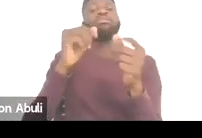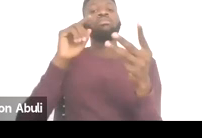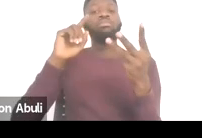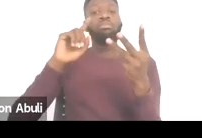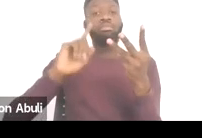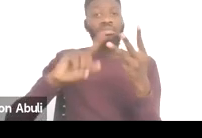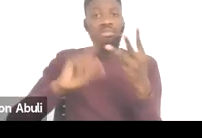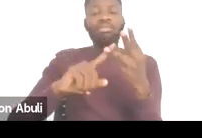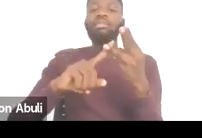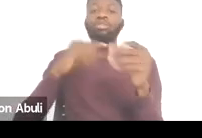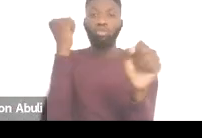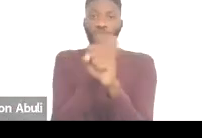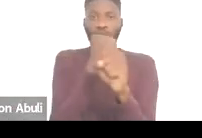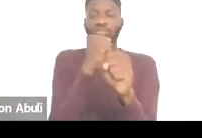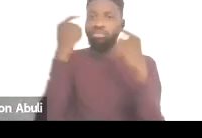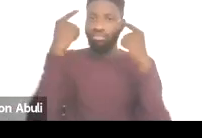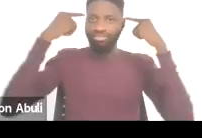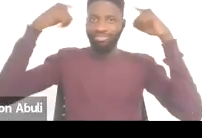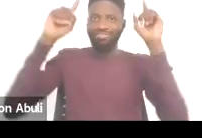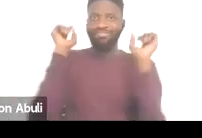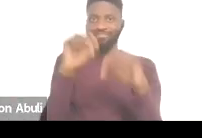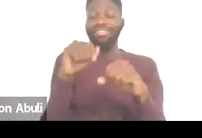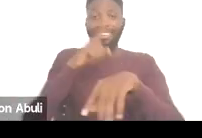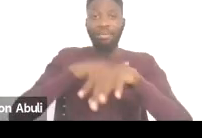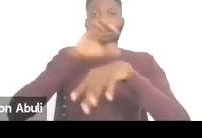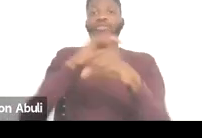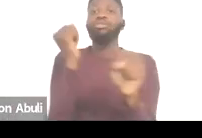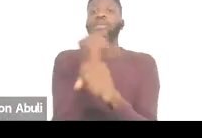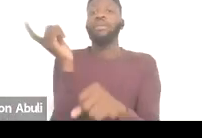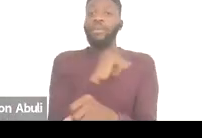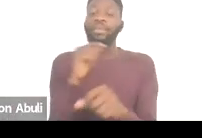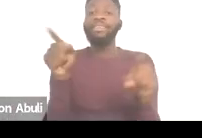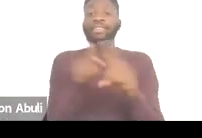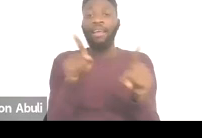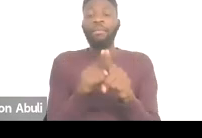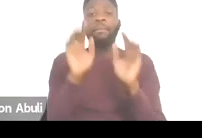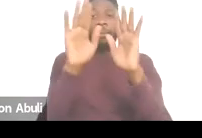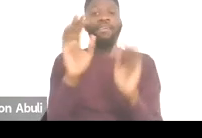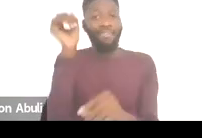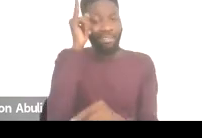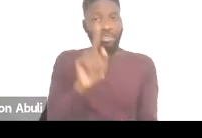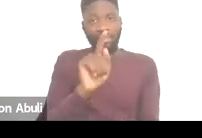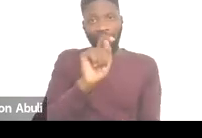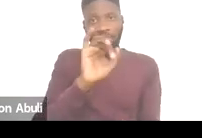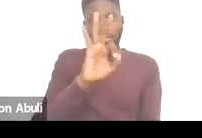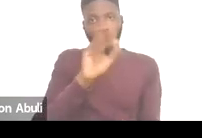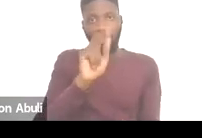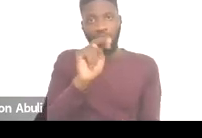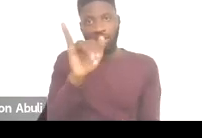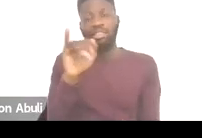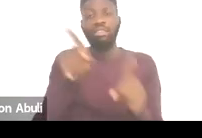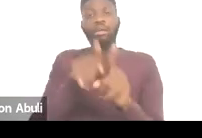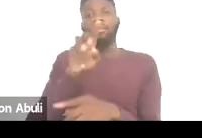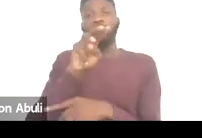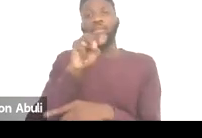from that, we also want to understand, as Tiffany and Maureen had said, how do I relate with people at my